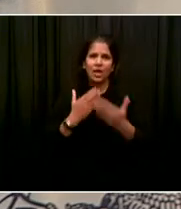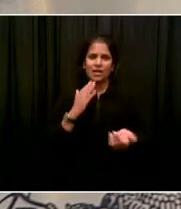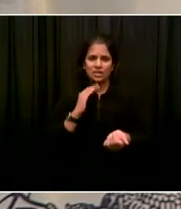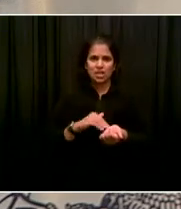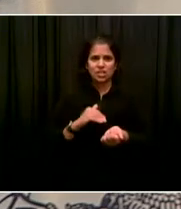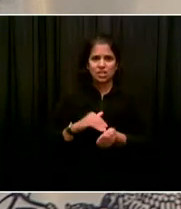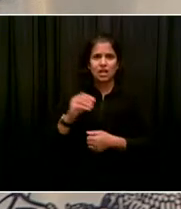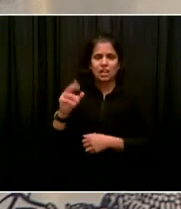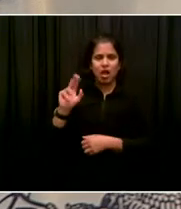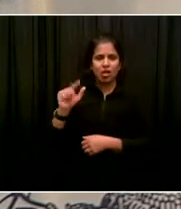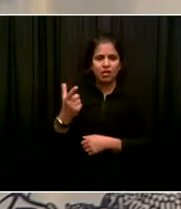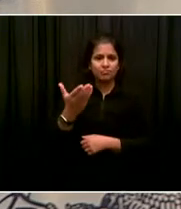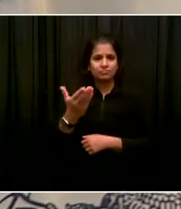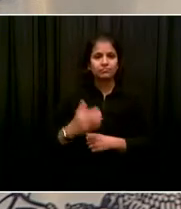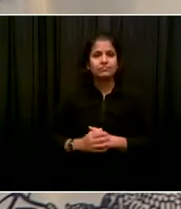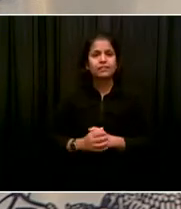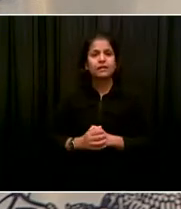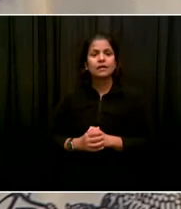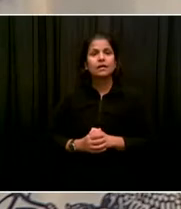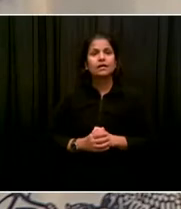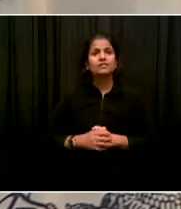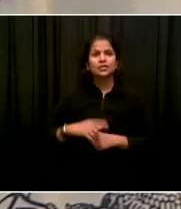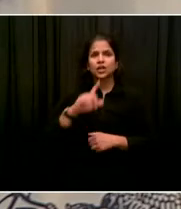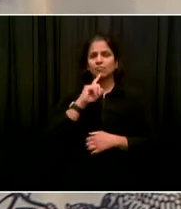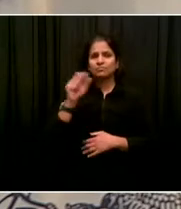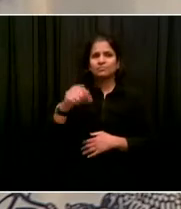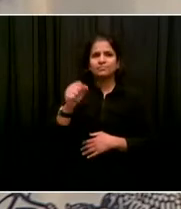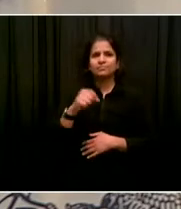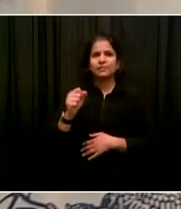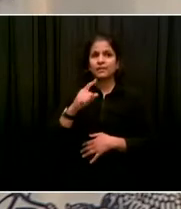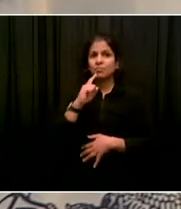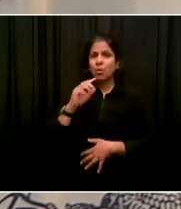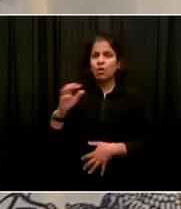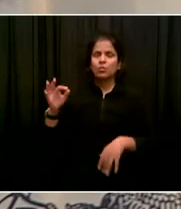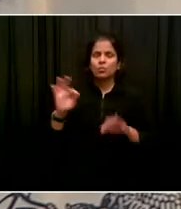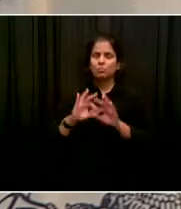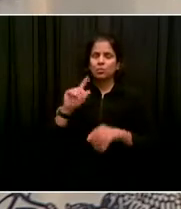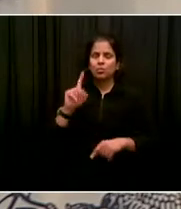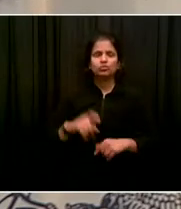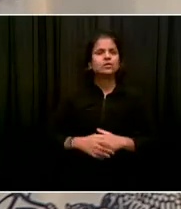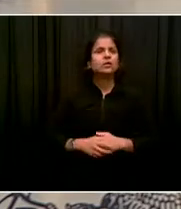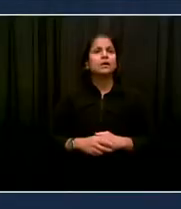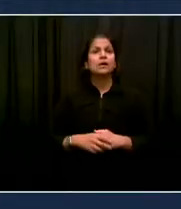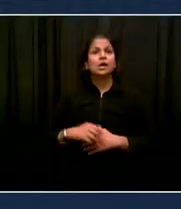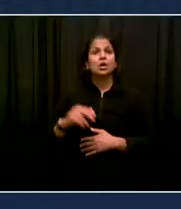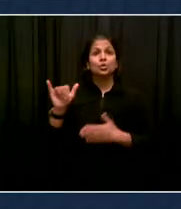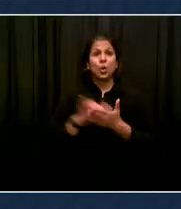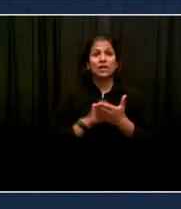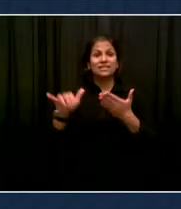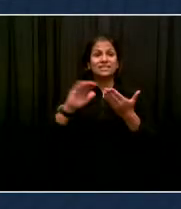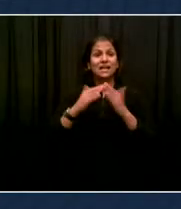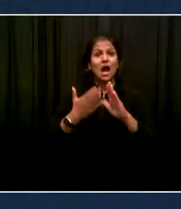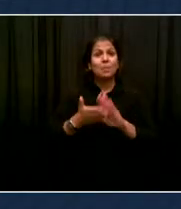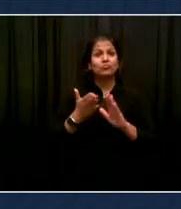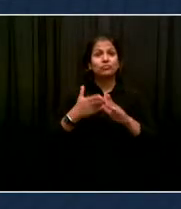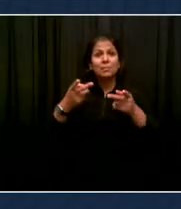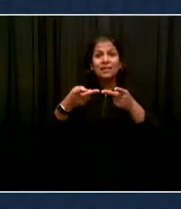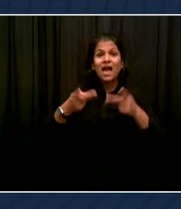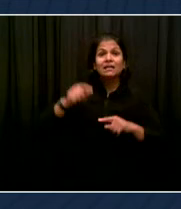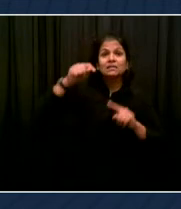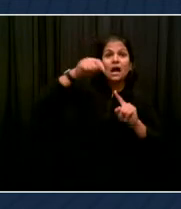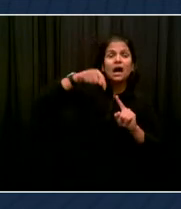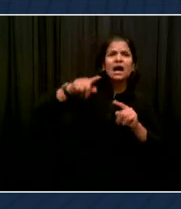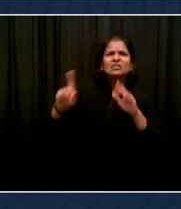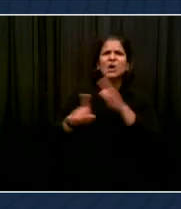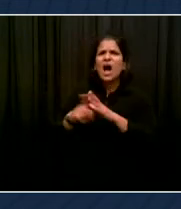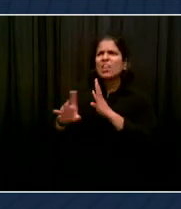Yeah, just to draw out the point, because it's an important question, Juliet. If you come to one of our sites and there is a line, you can choose to wait in the line, or you'll be able to walk